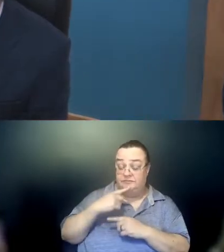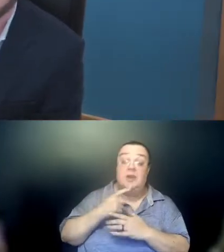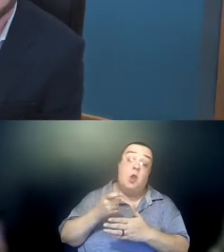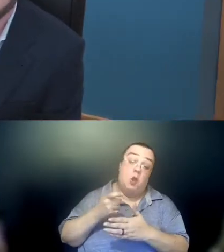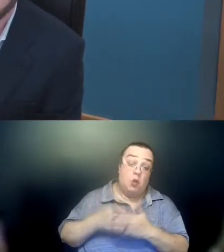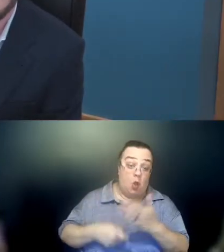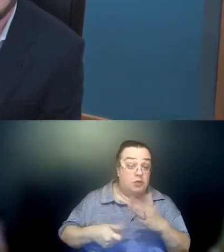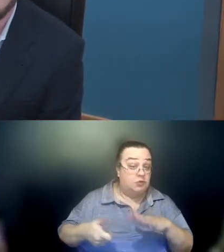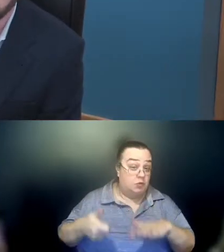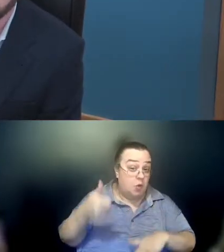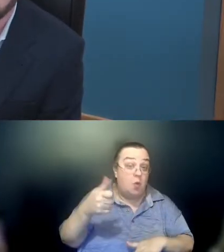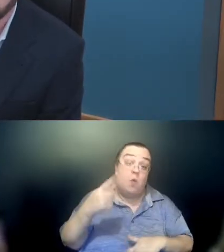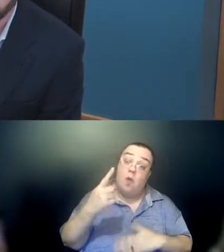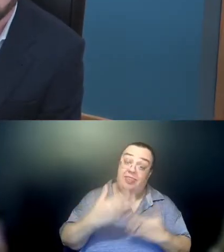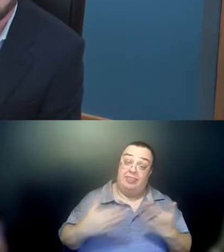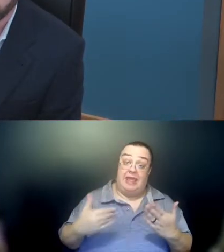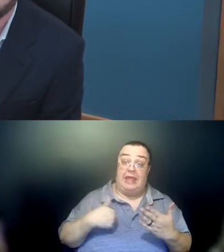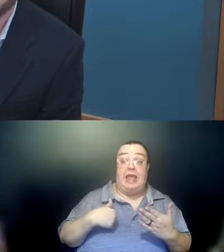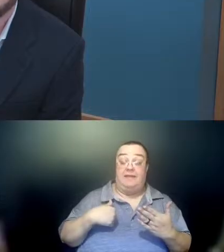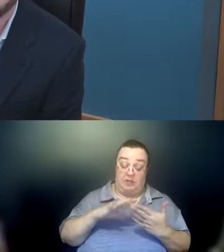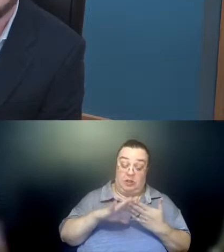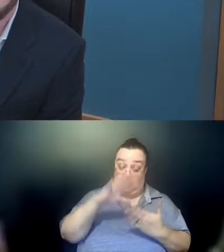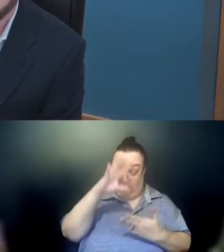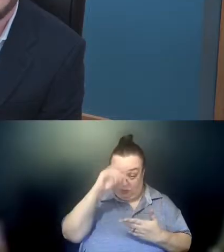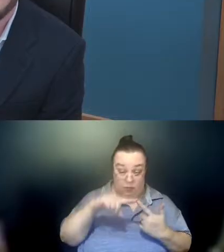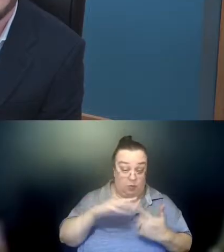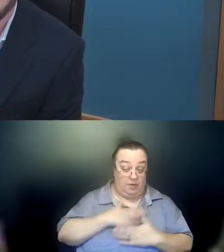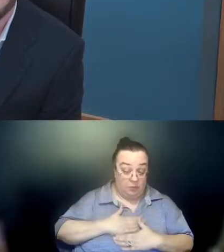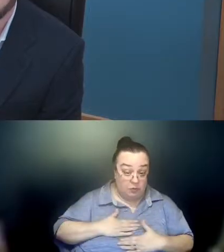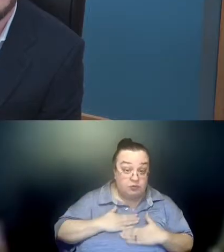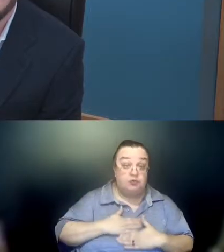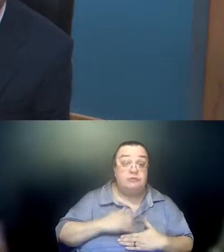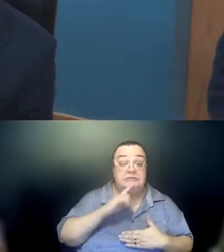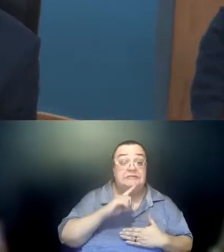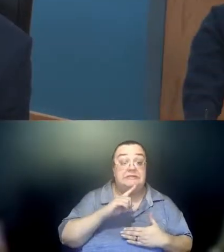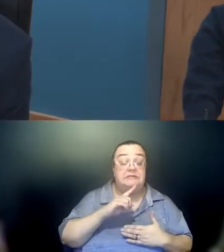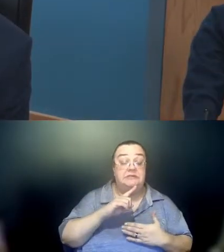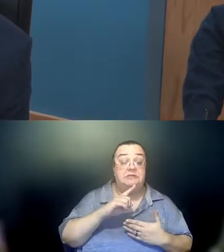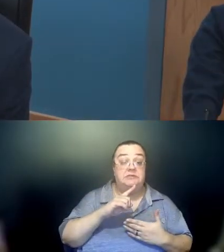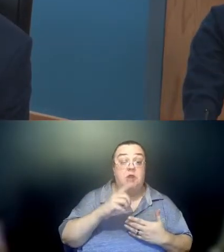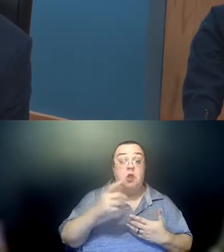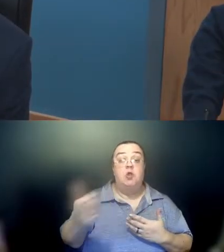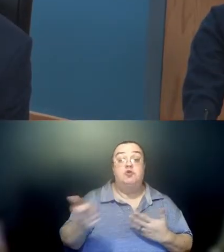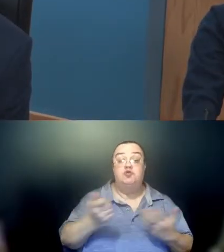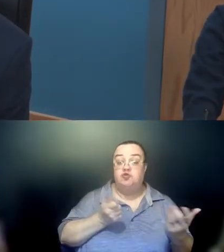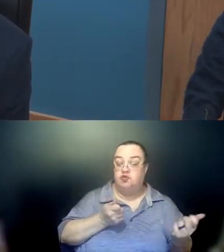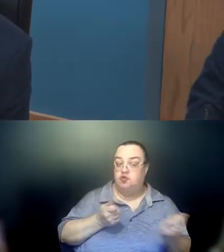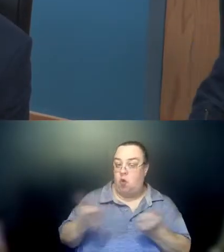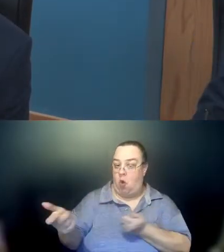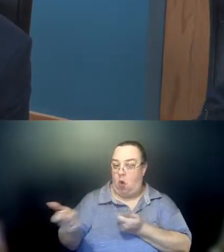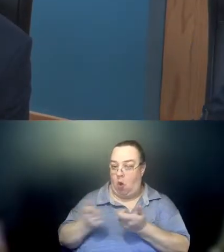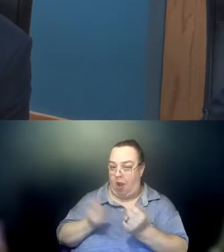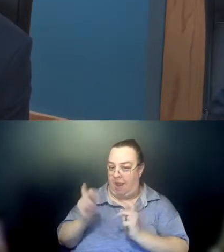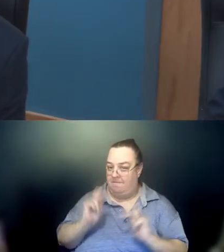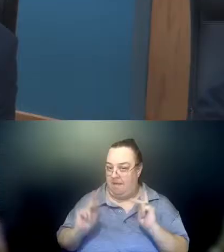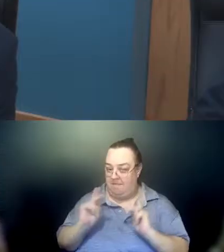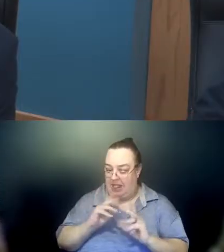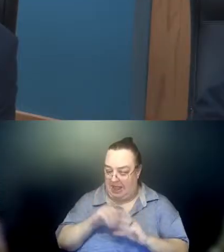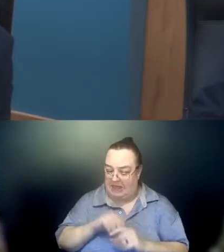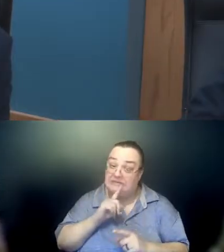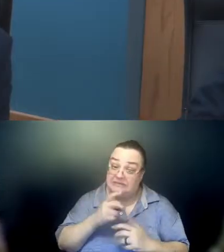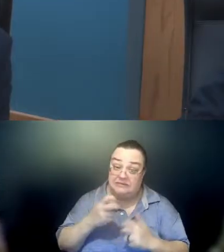things I've come to appreciate is attracting people is difficult. The county